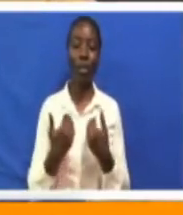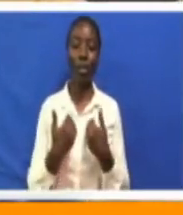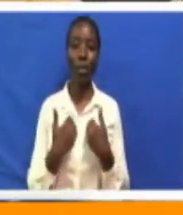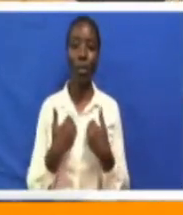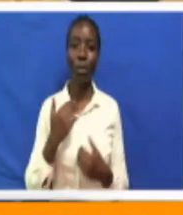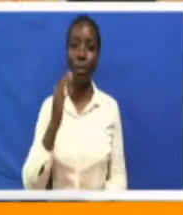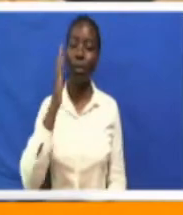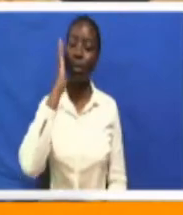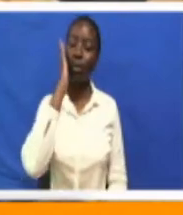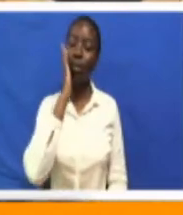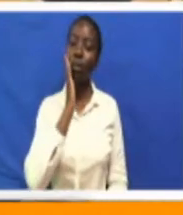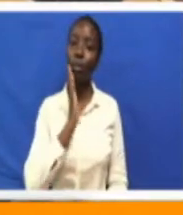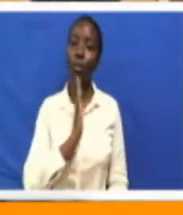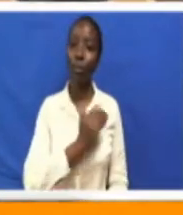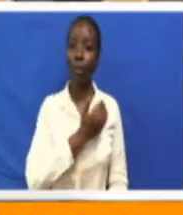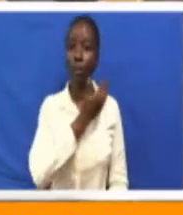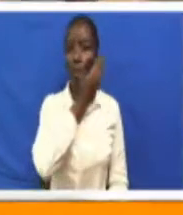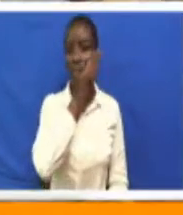foreign